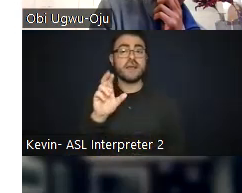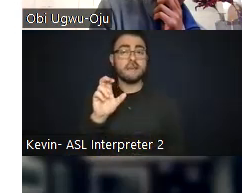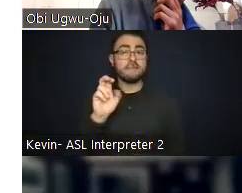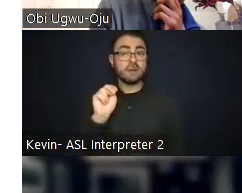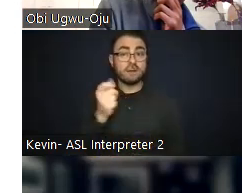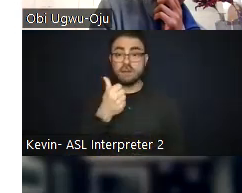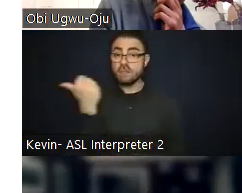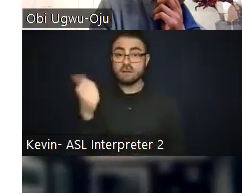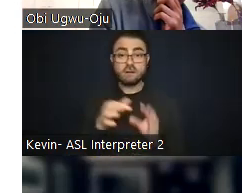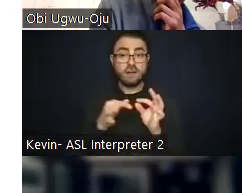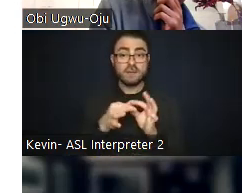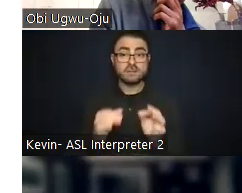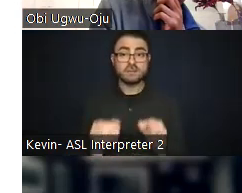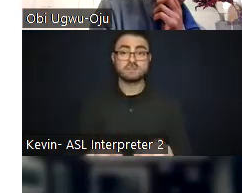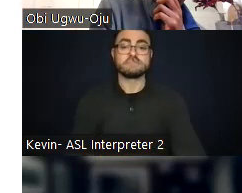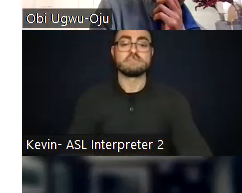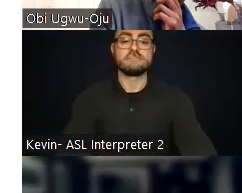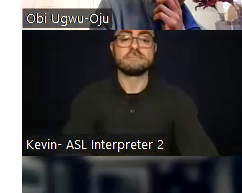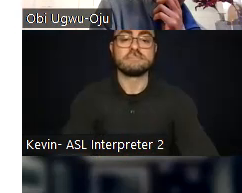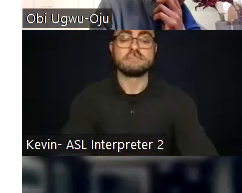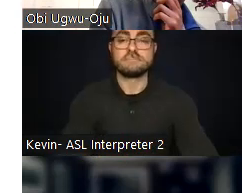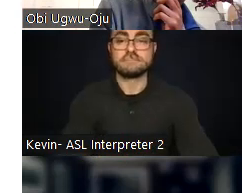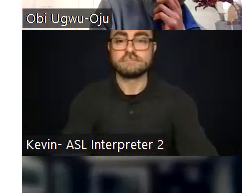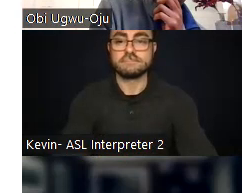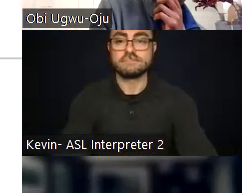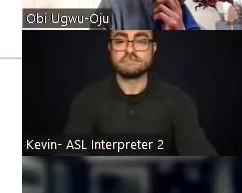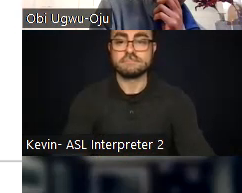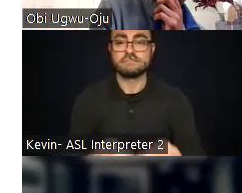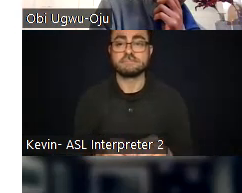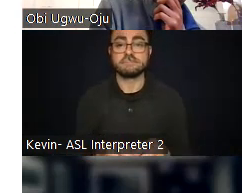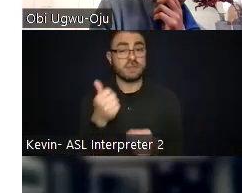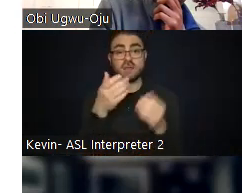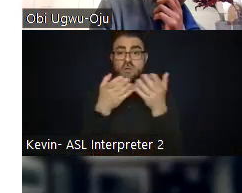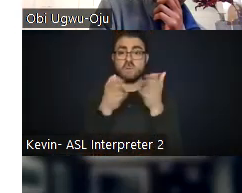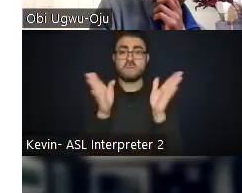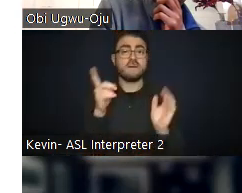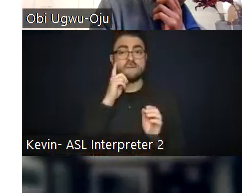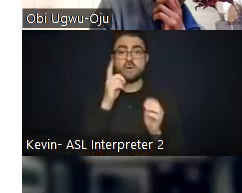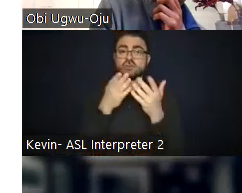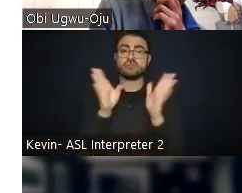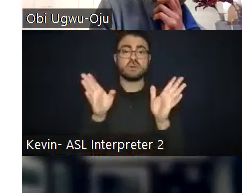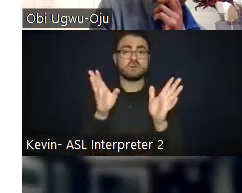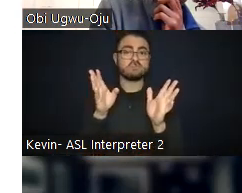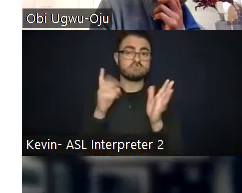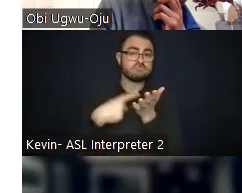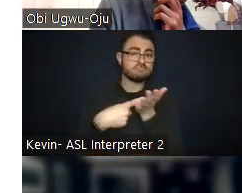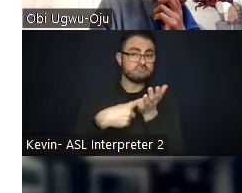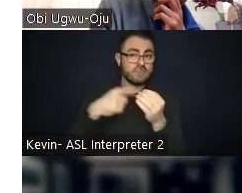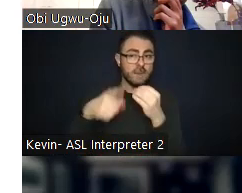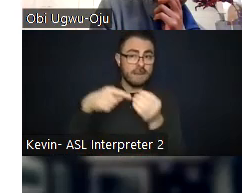comments? The floor is open for any general discussions around compensation at whole.